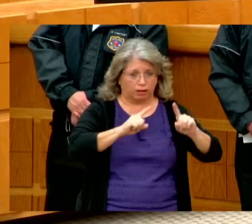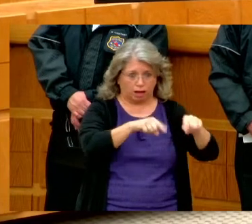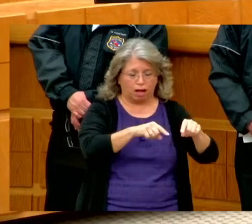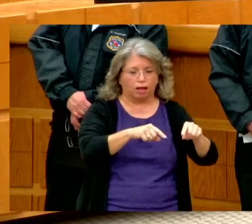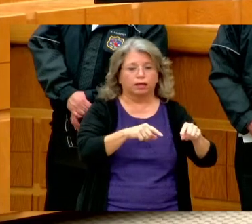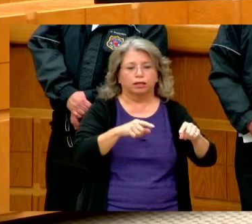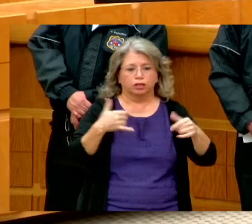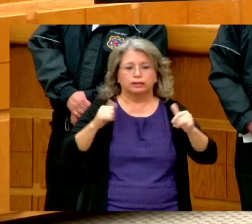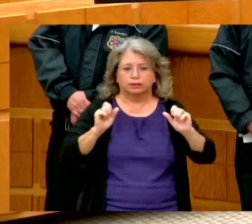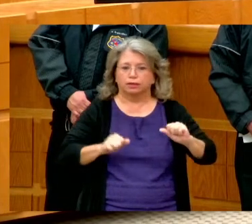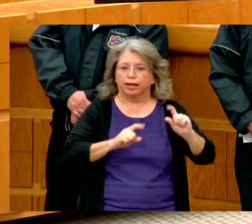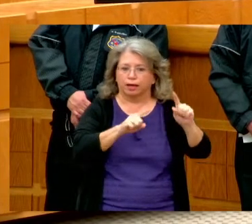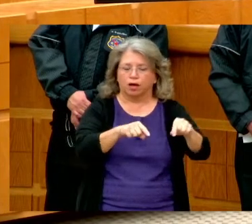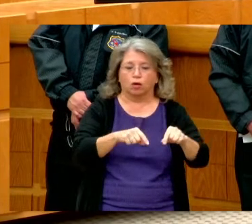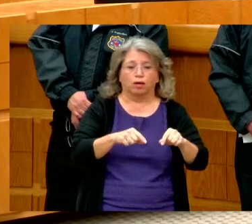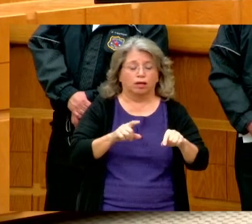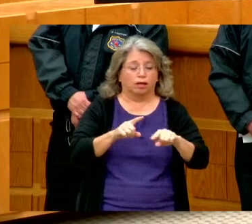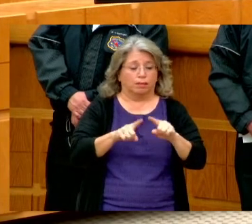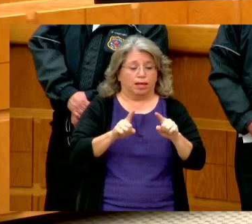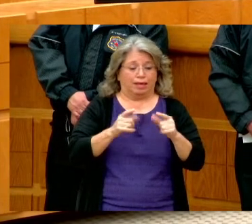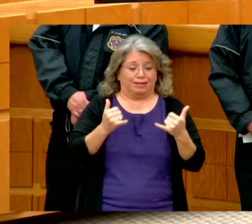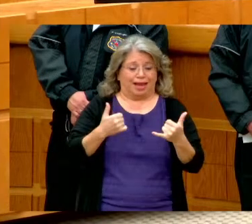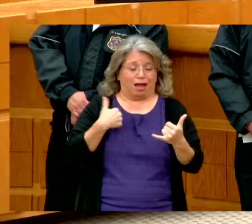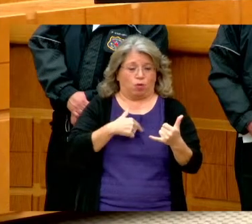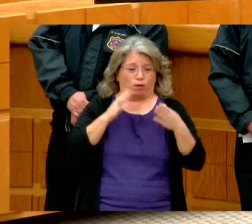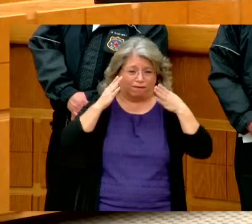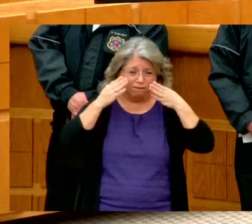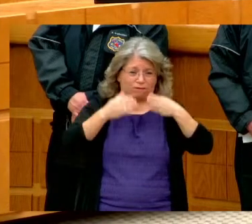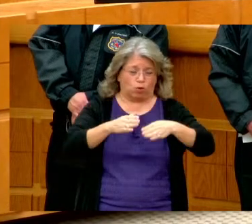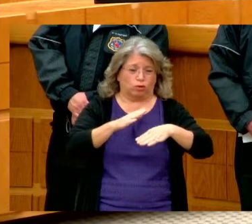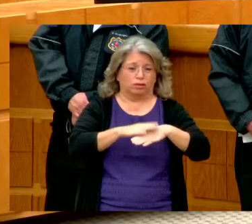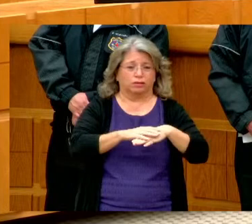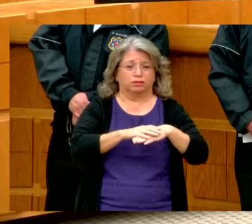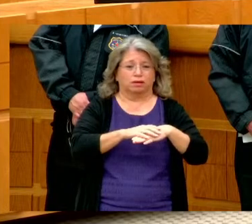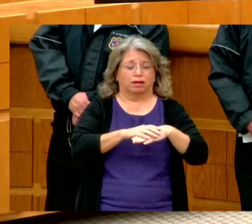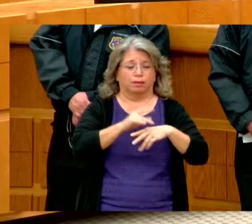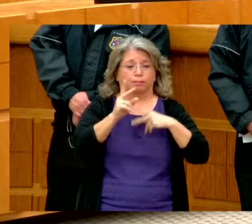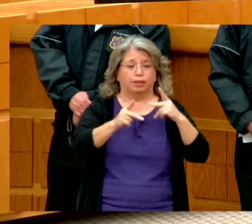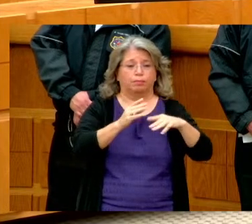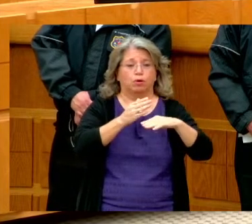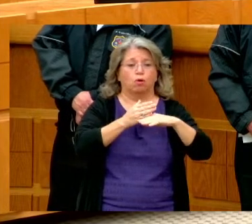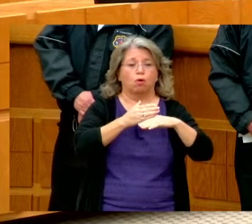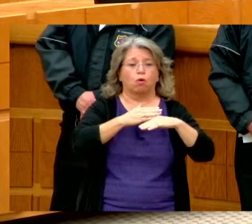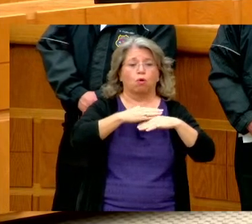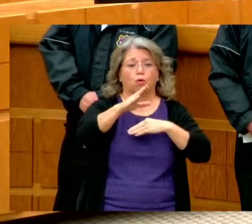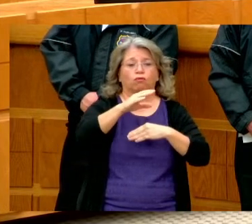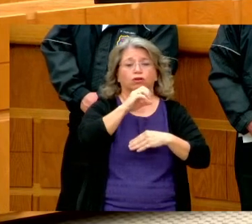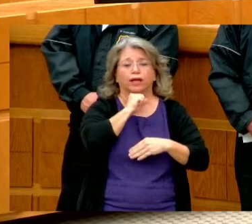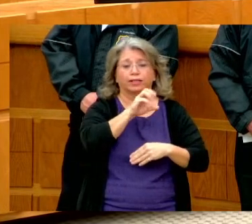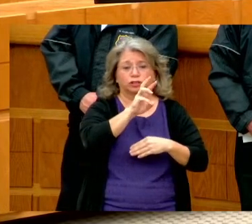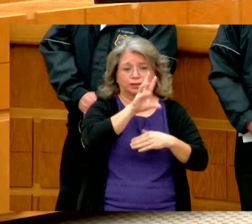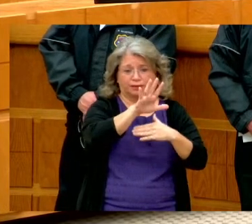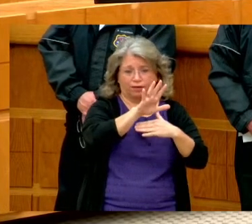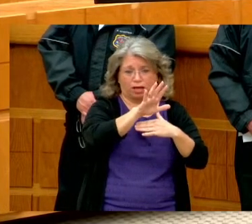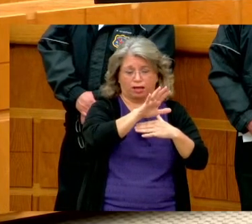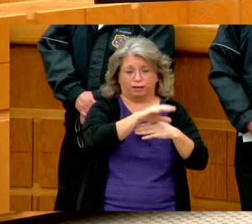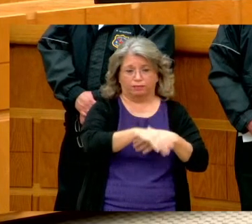over 65 and anybody over 16 with a chronic illness. You are eligible.